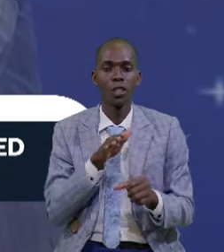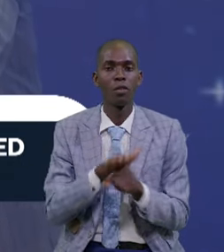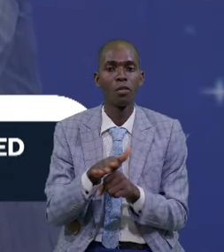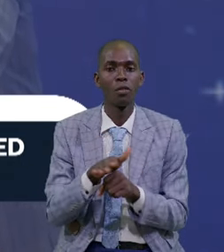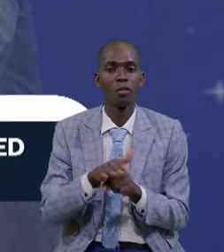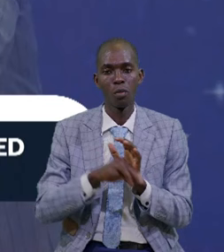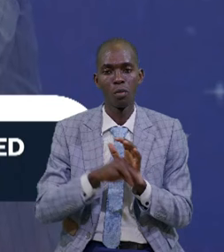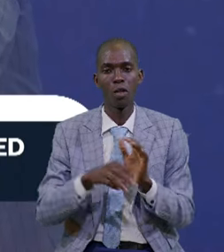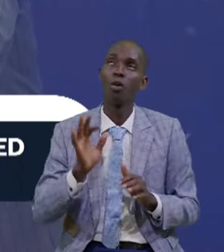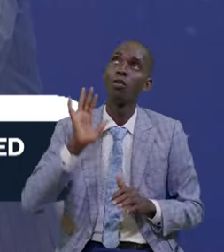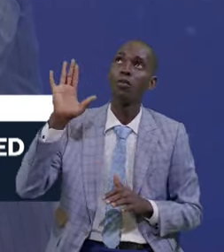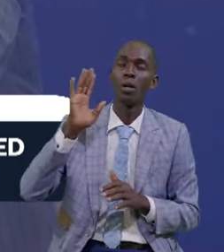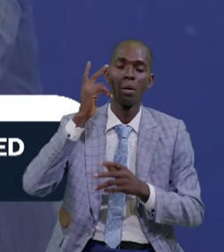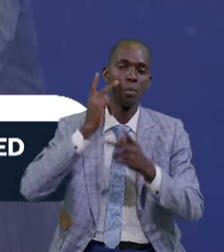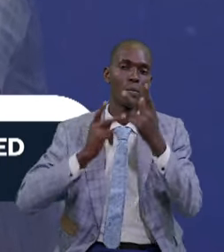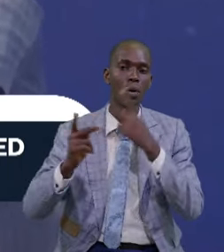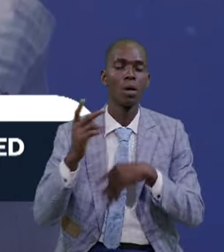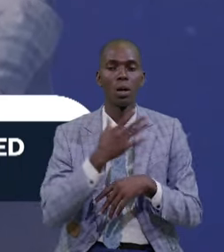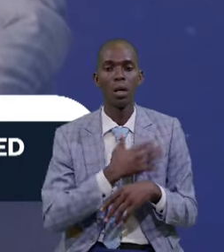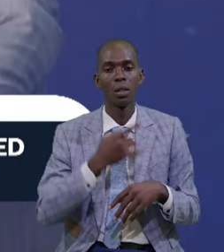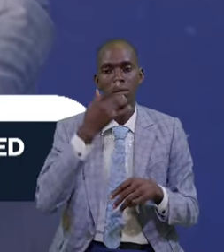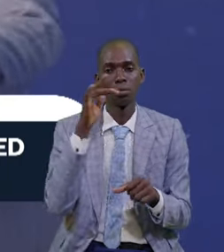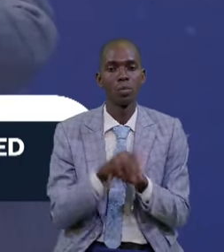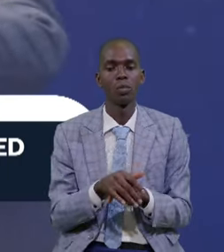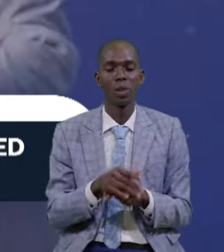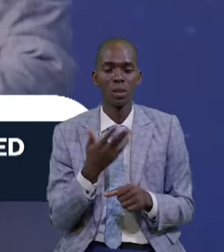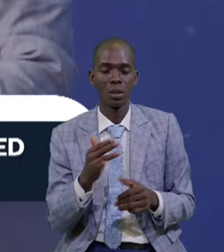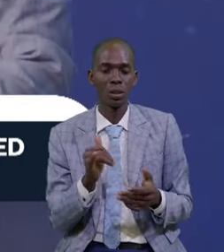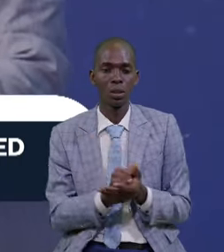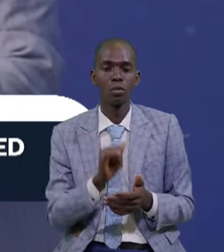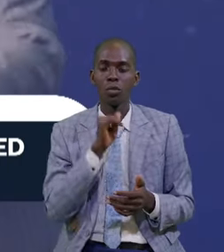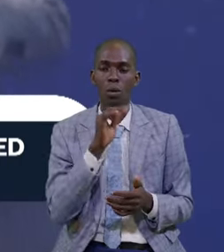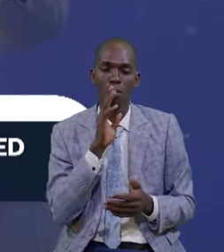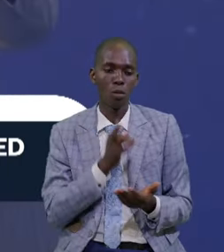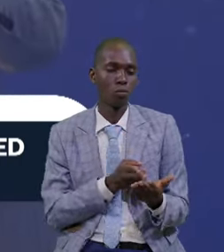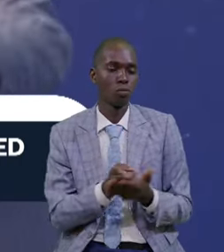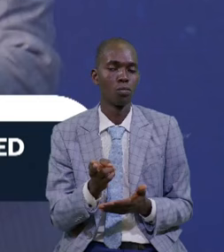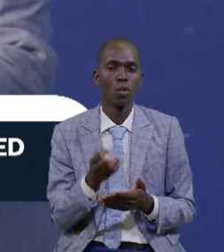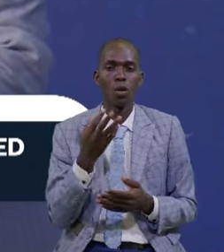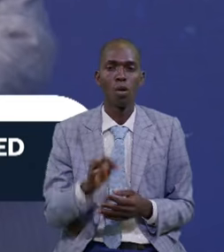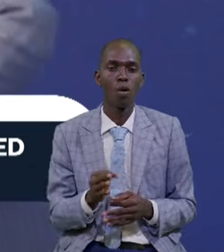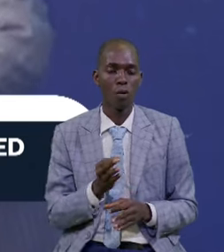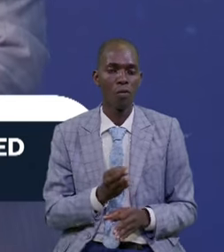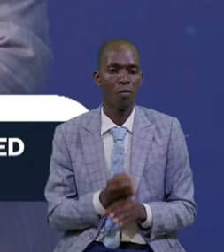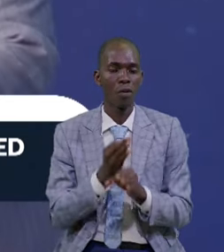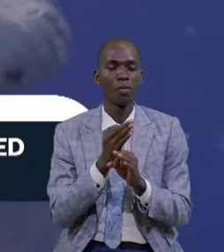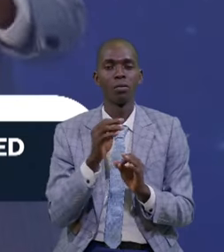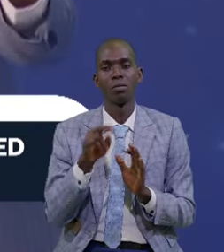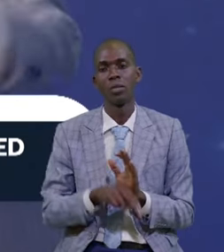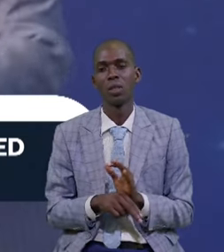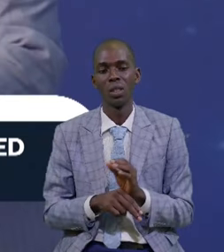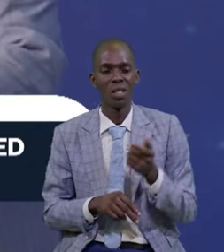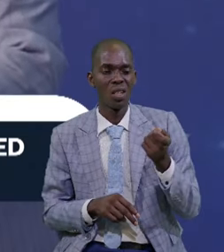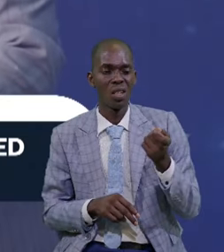the promise of God. Dishonesty, unfaithfulness in little things,